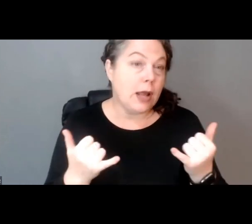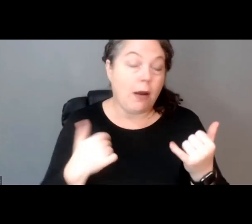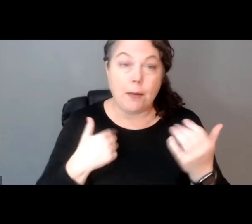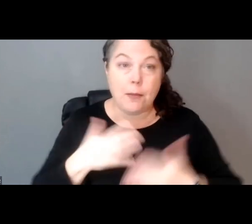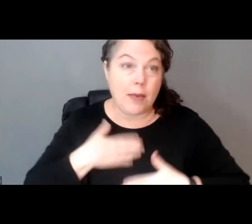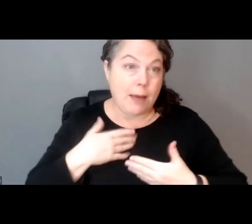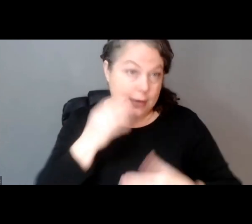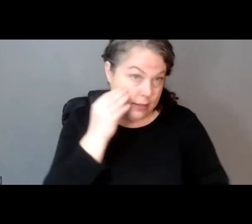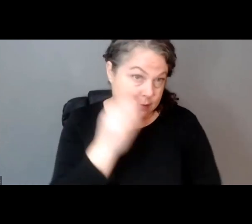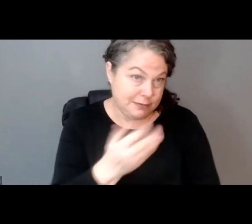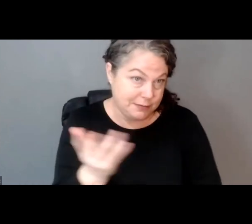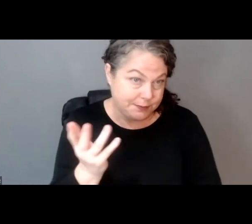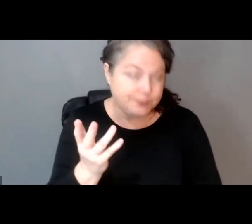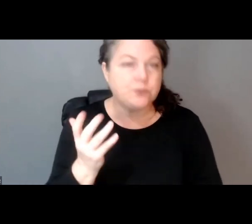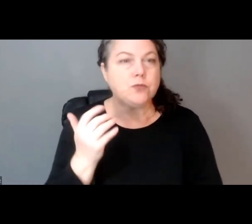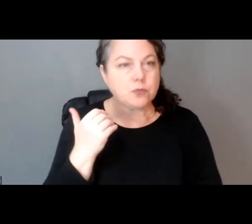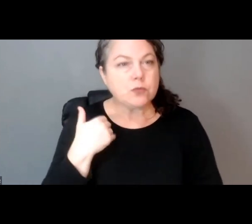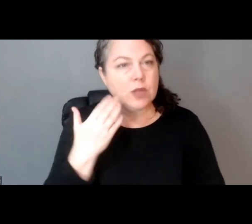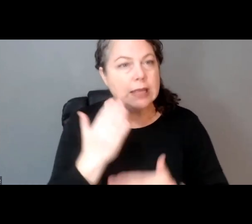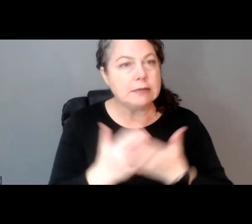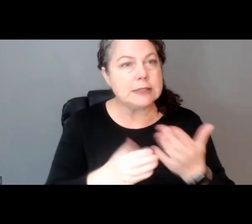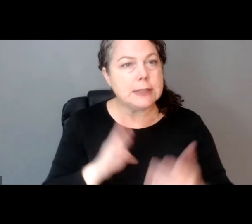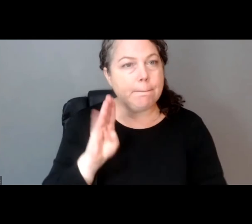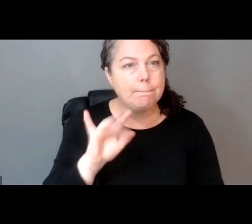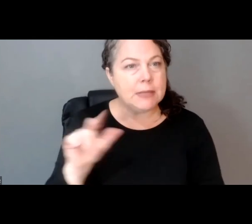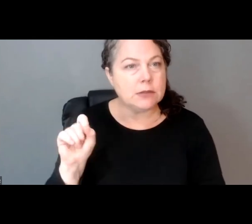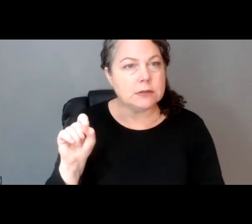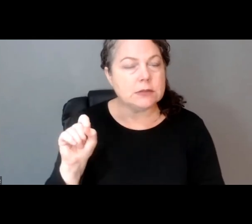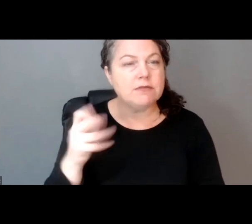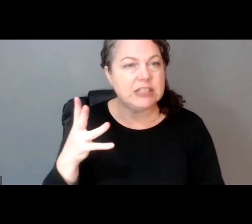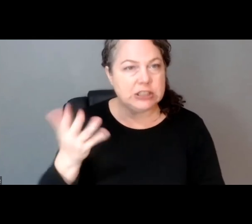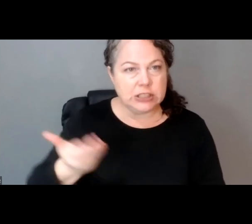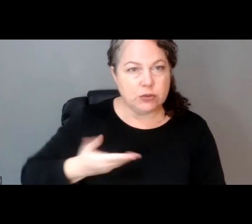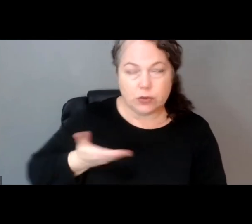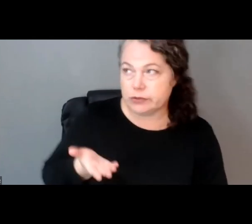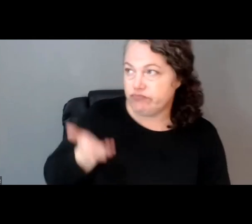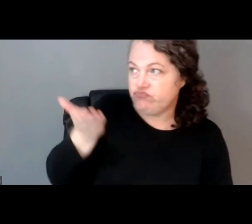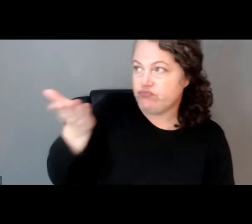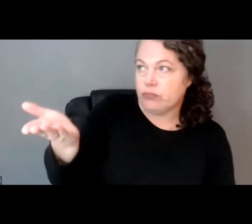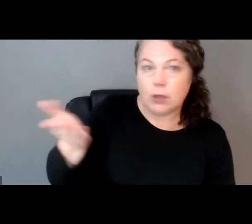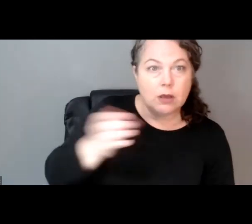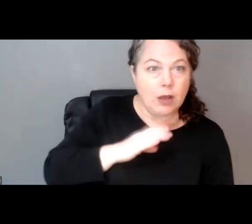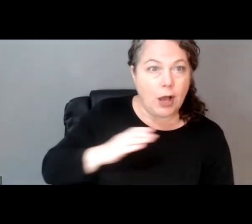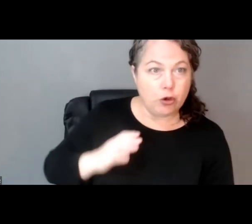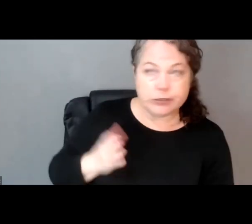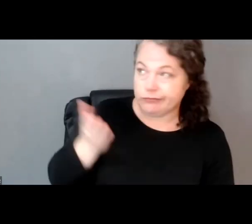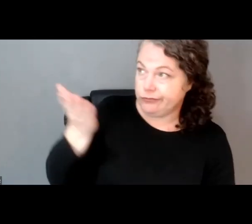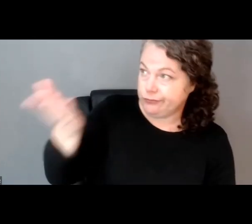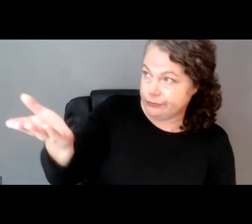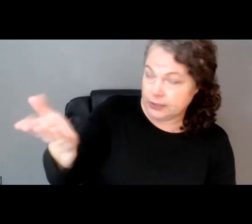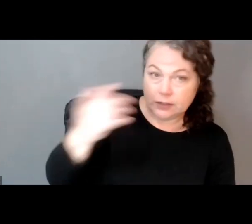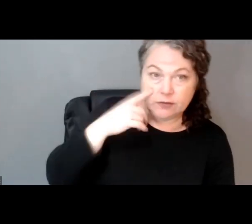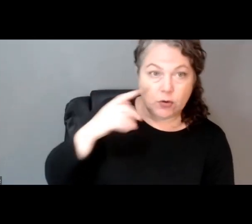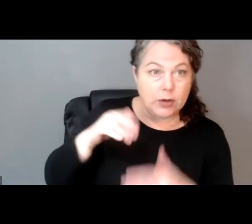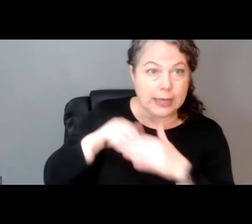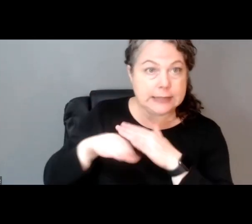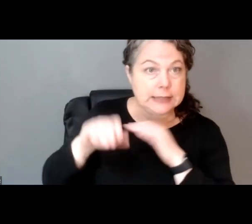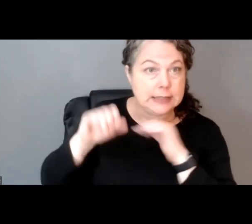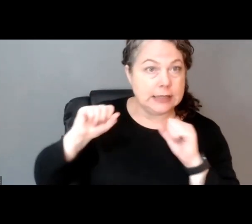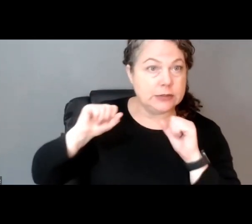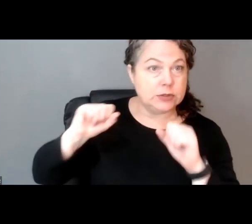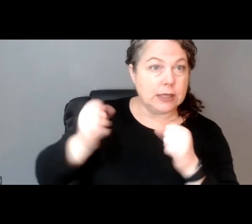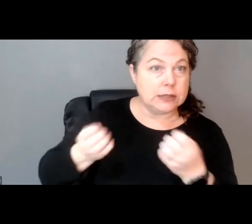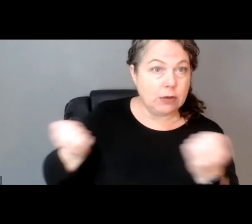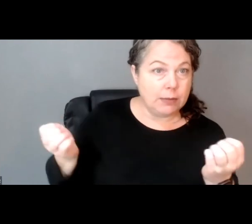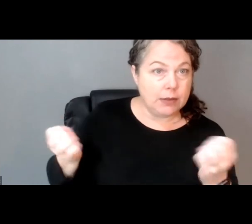there have been bills introduced in the U.S. Congress for accessible exercise and fitness equipment.